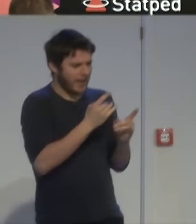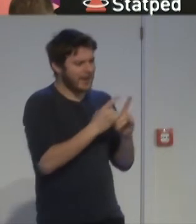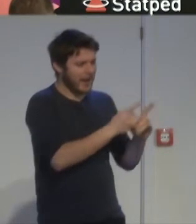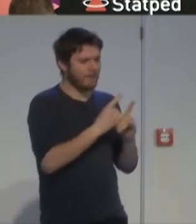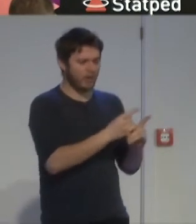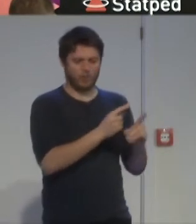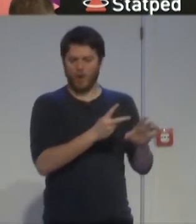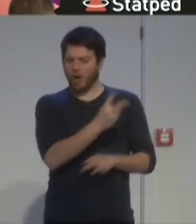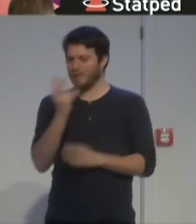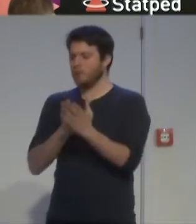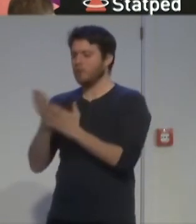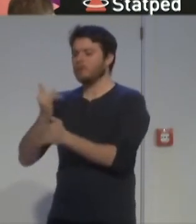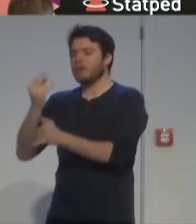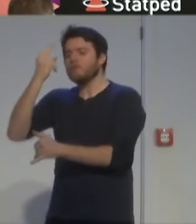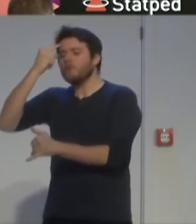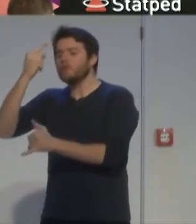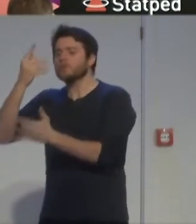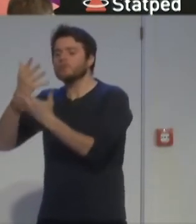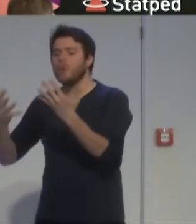less relevant.